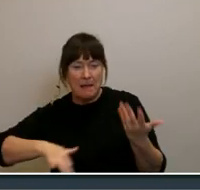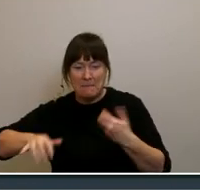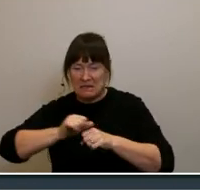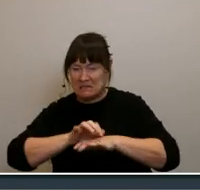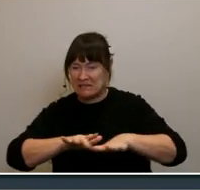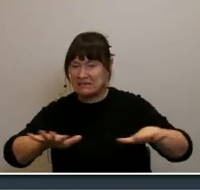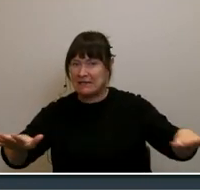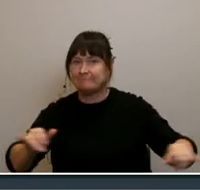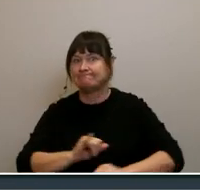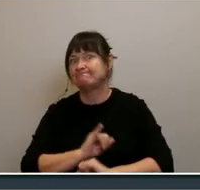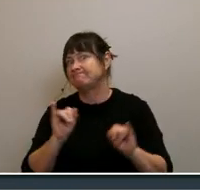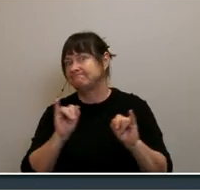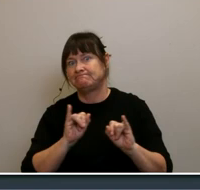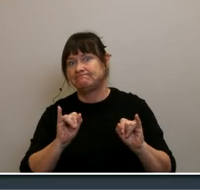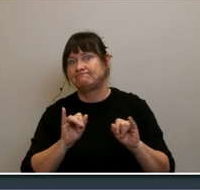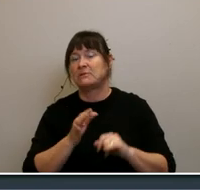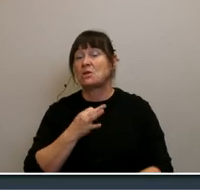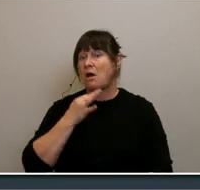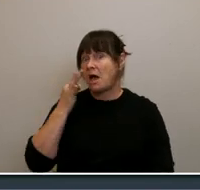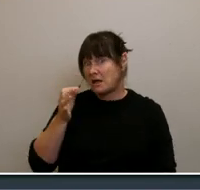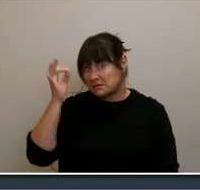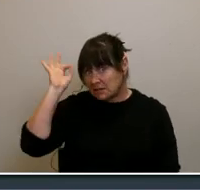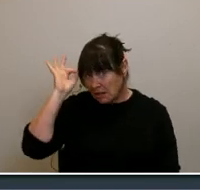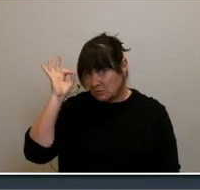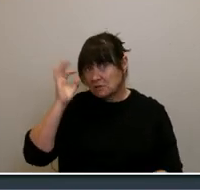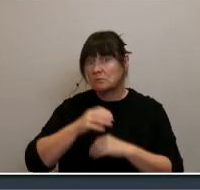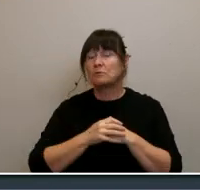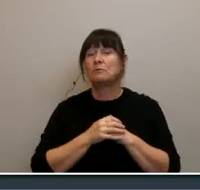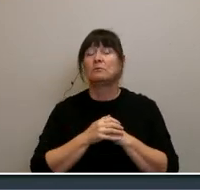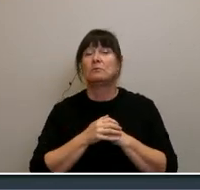So I would certainly ask the council to